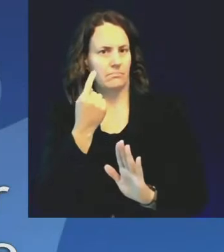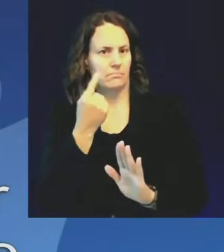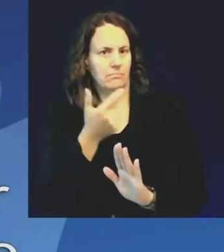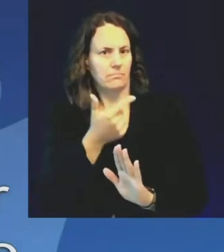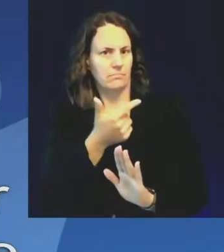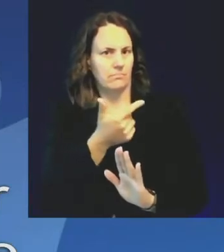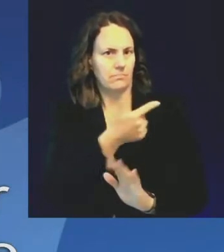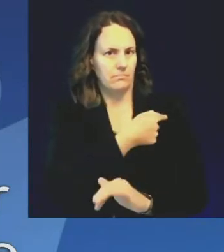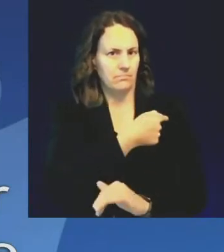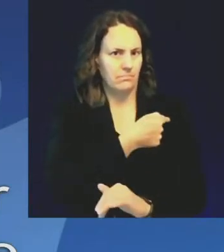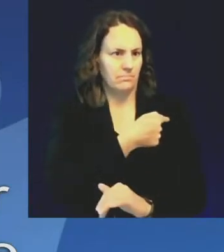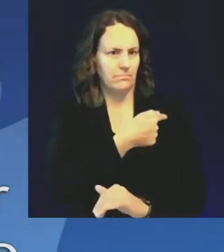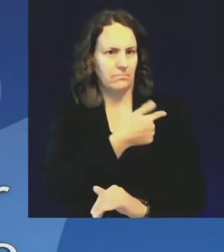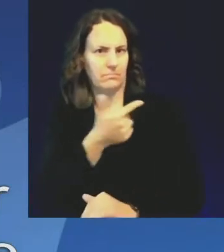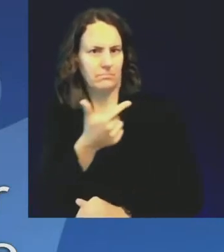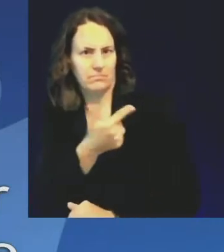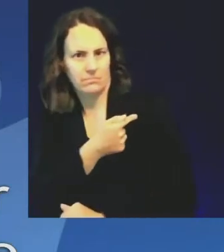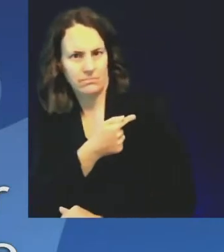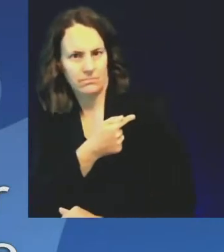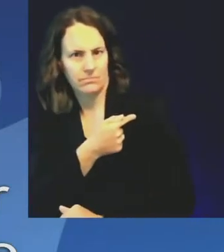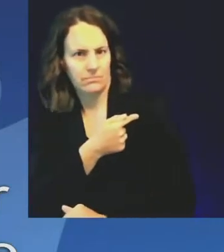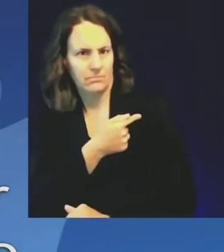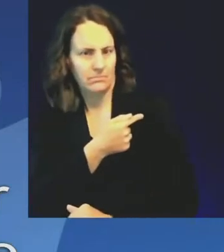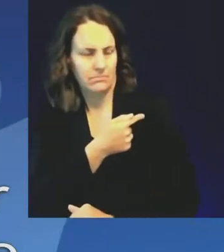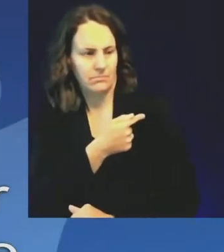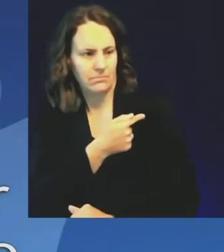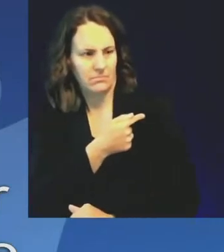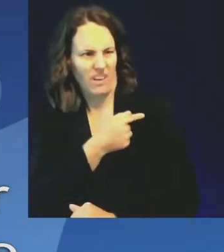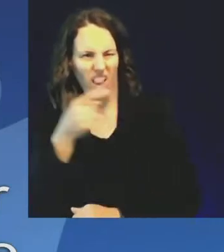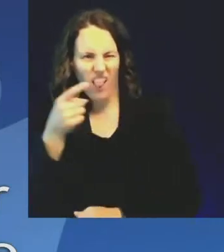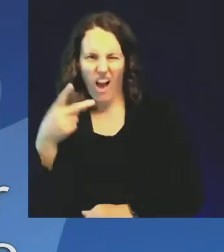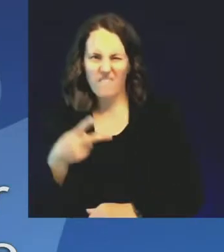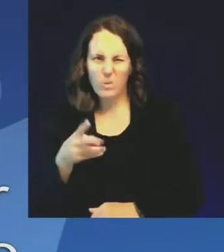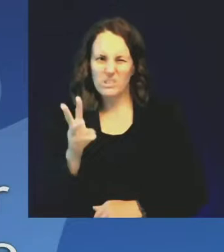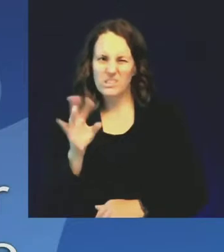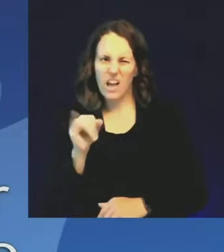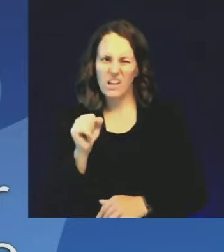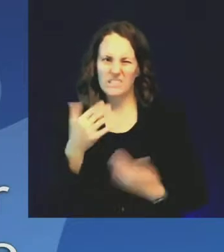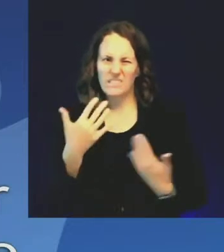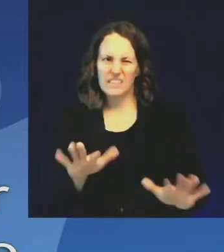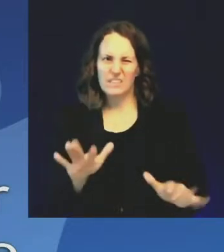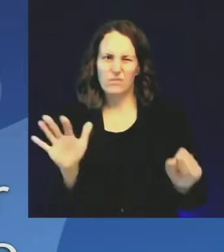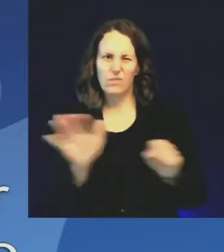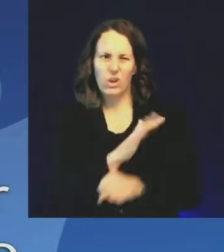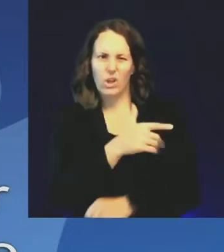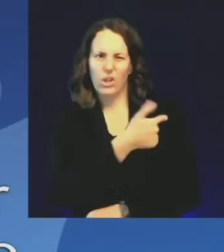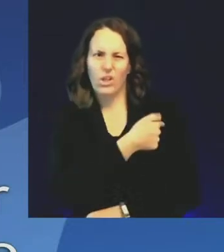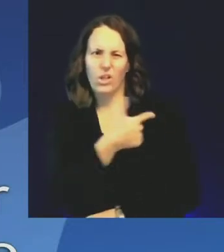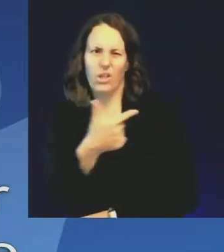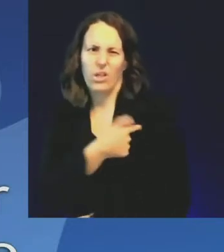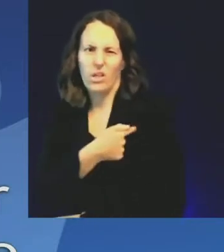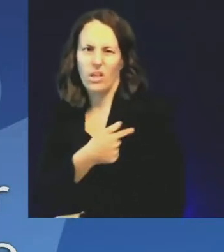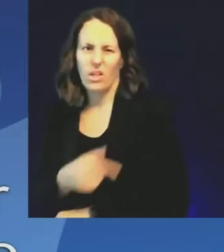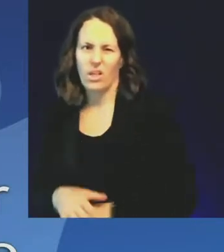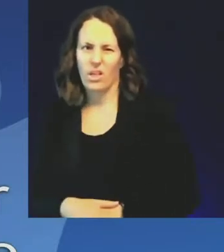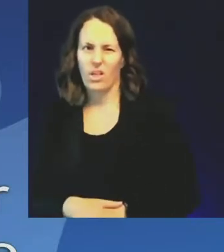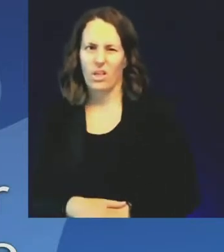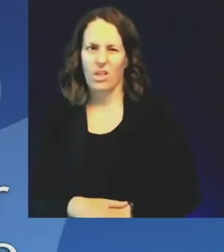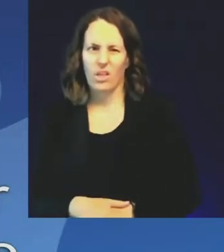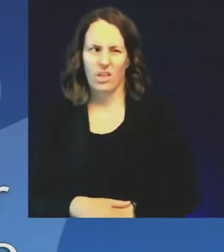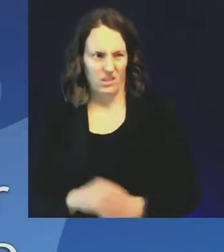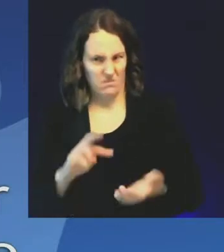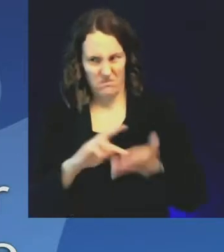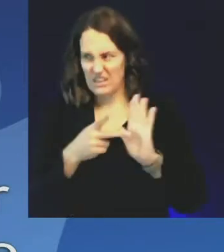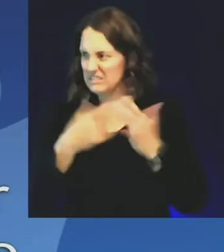that poses a threat to, their health. Obviously, the less people are vaccinated, the higher chance of possibility, even if you are